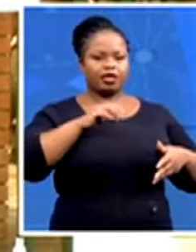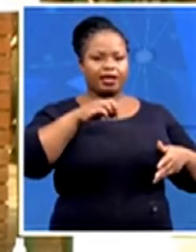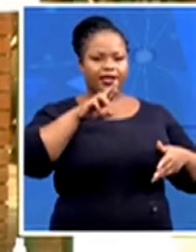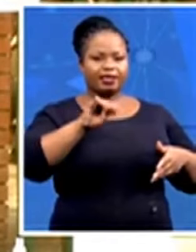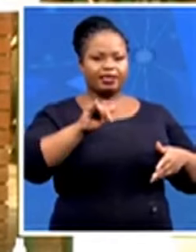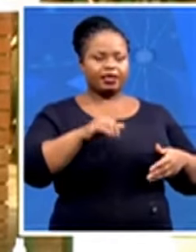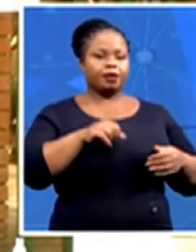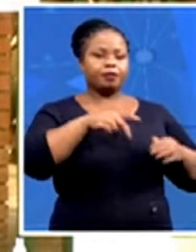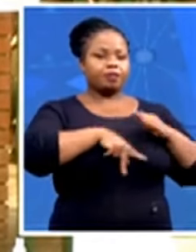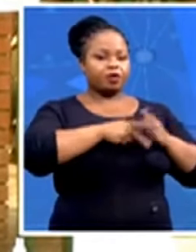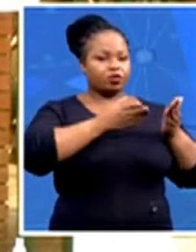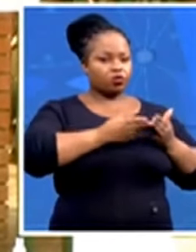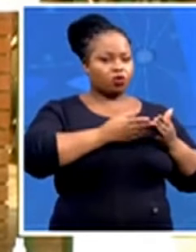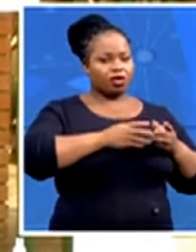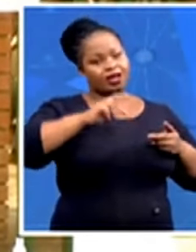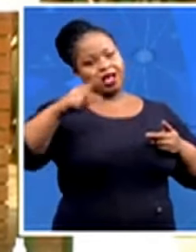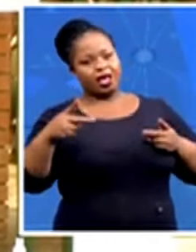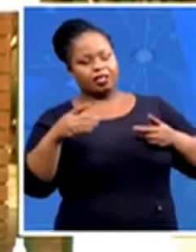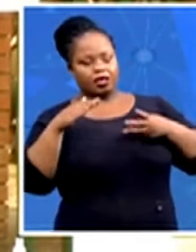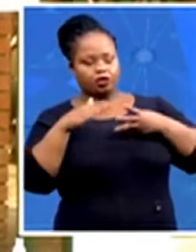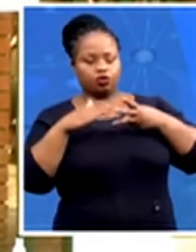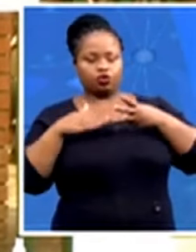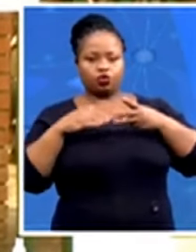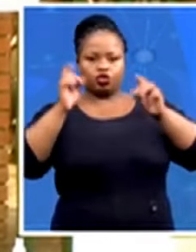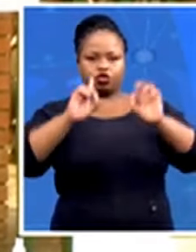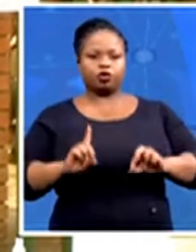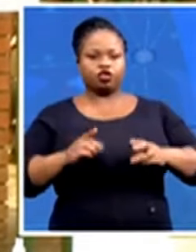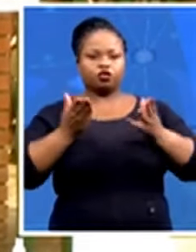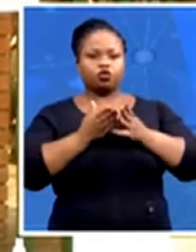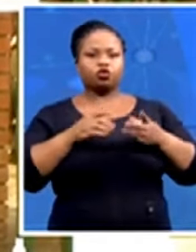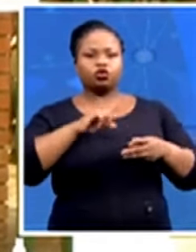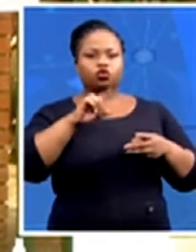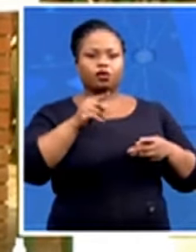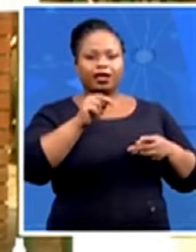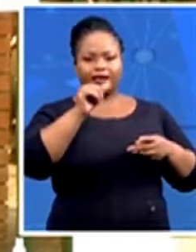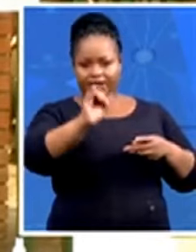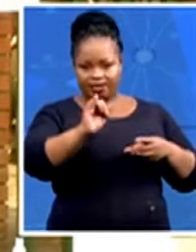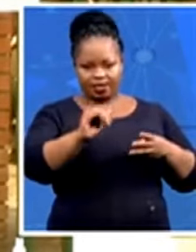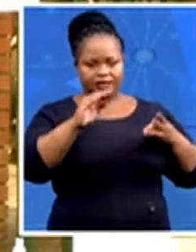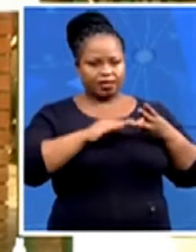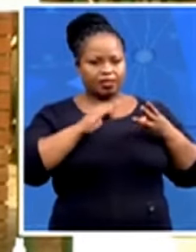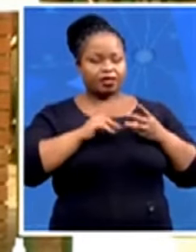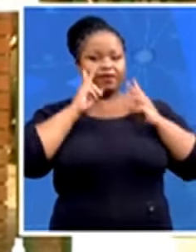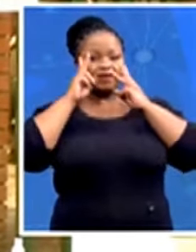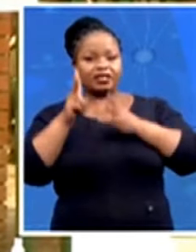schools, which is Pulu and Zwelang, and then from there he'll be visiting a UNICEF primary school.